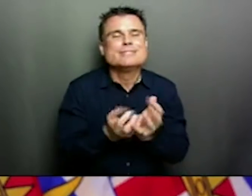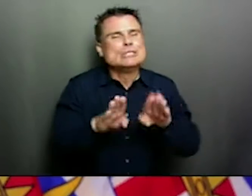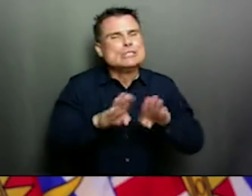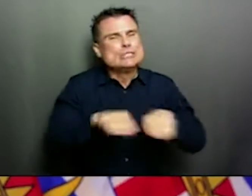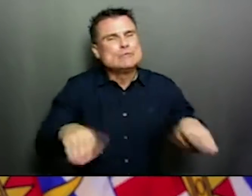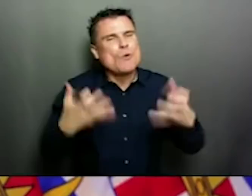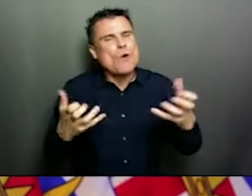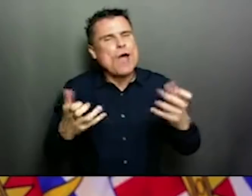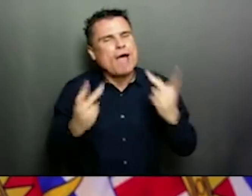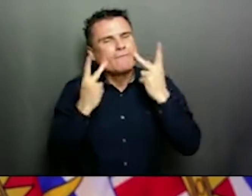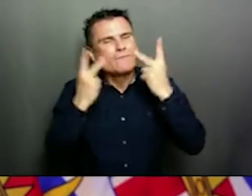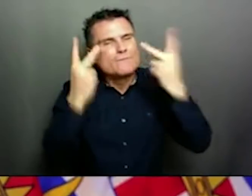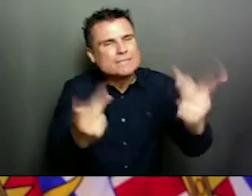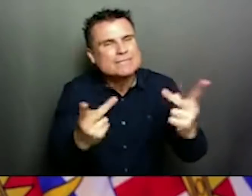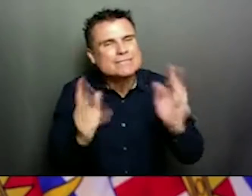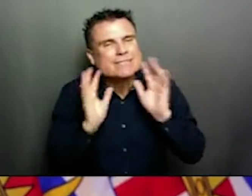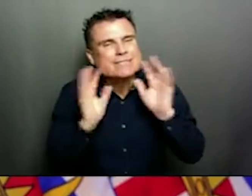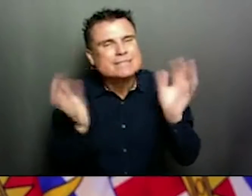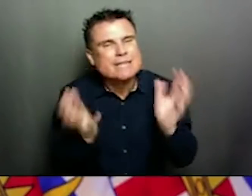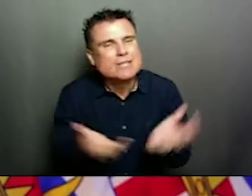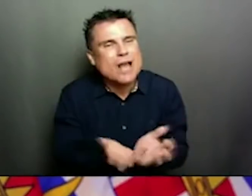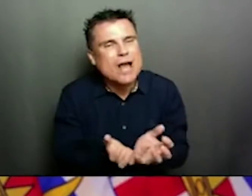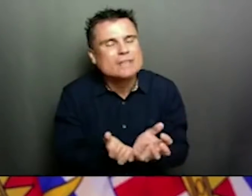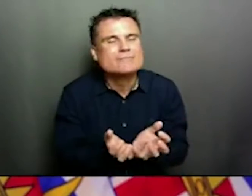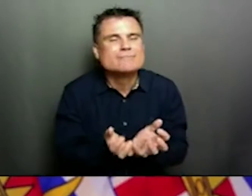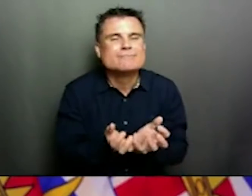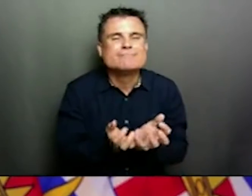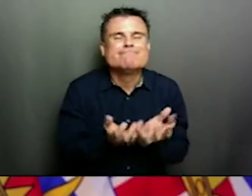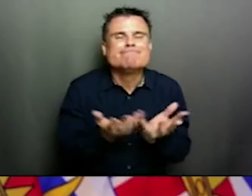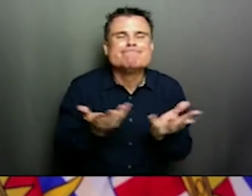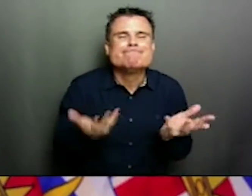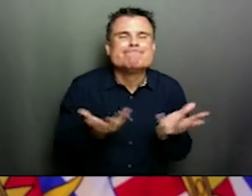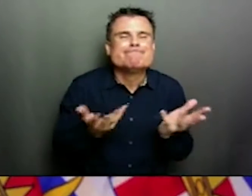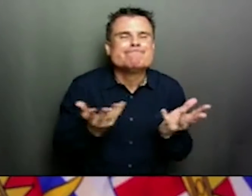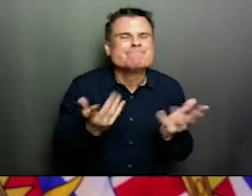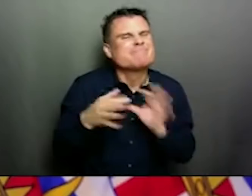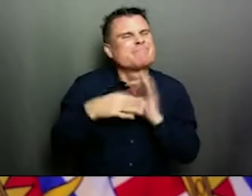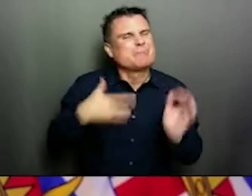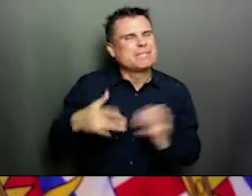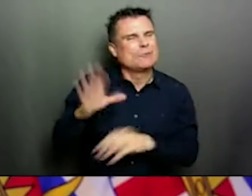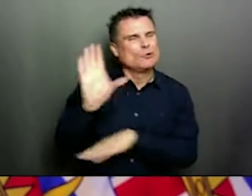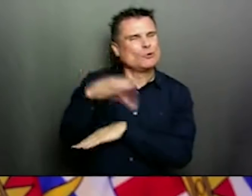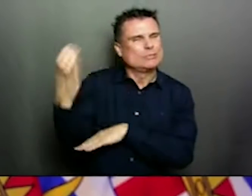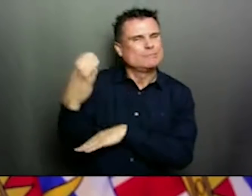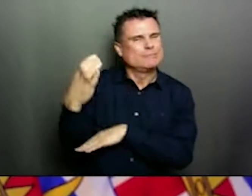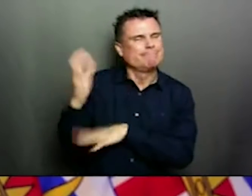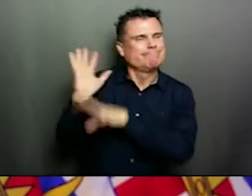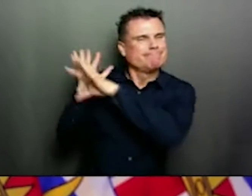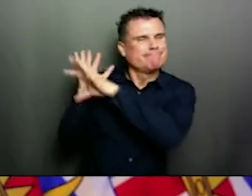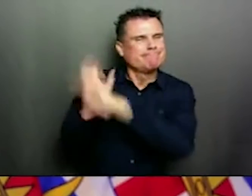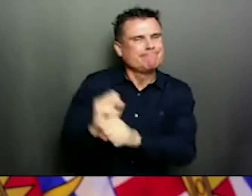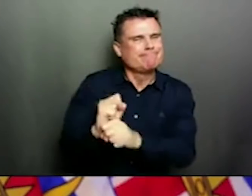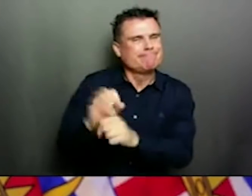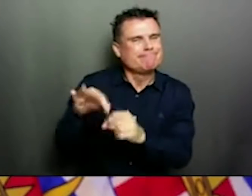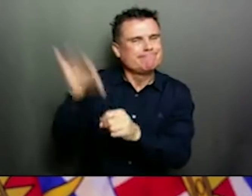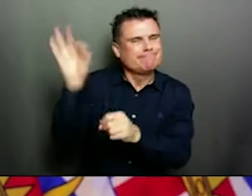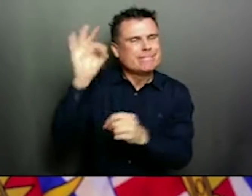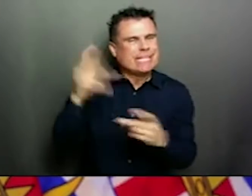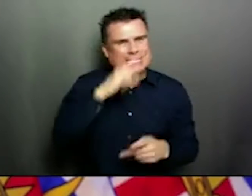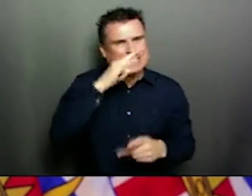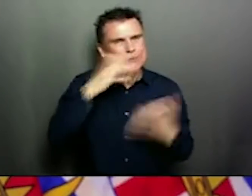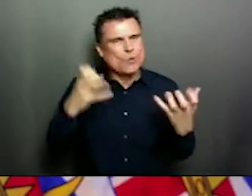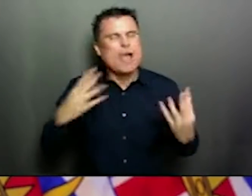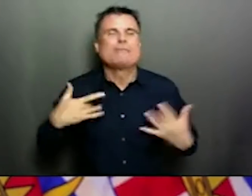right, Richard. It is important that we find the joy every day, even on tragic days like today. We have the spark of hope